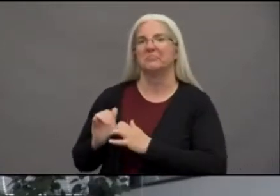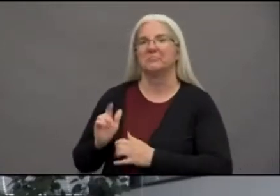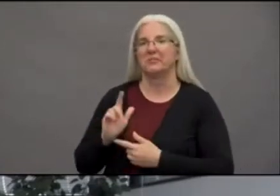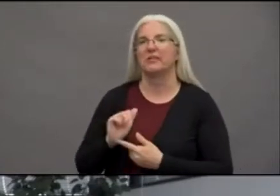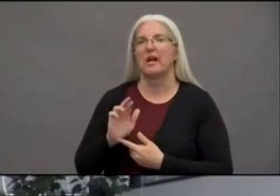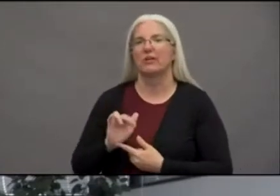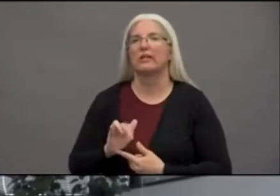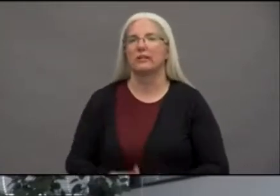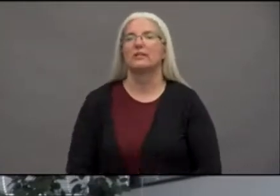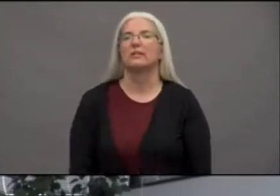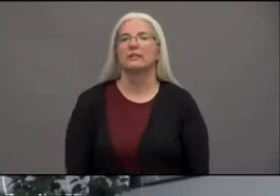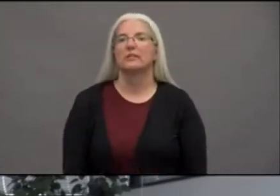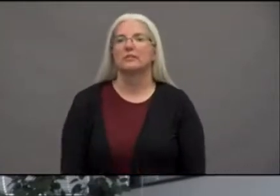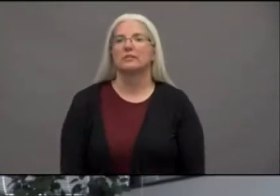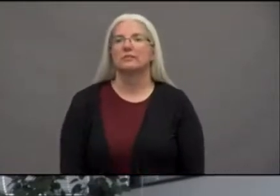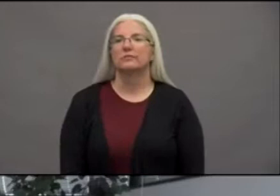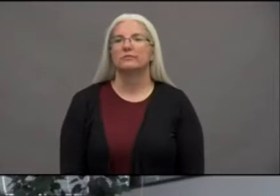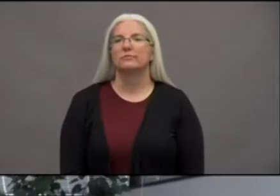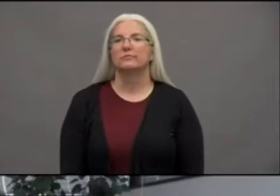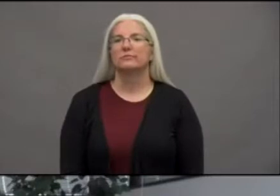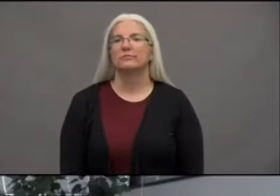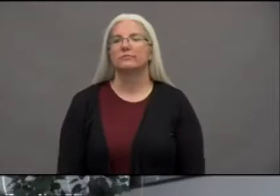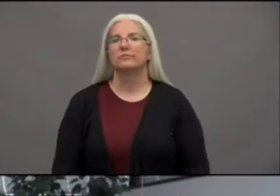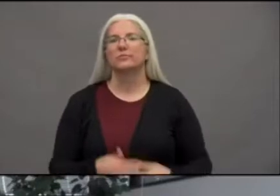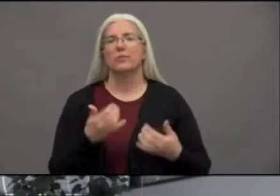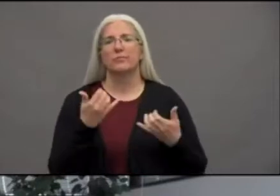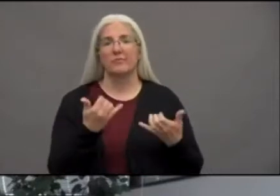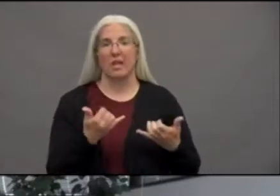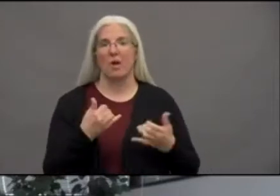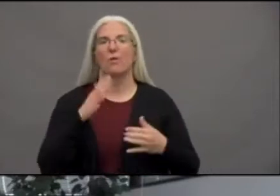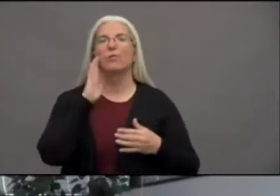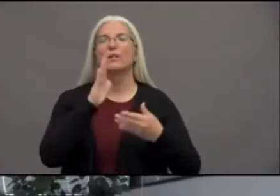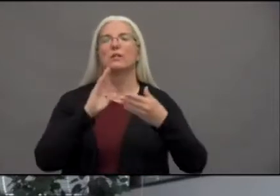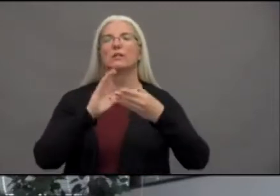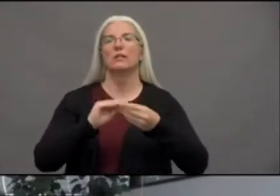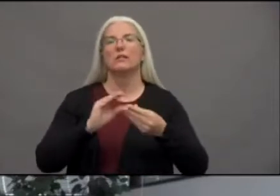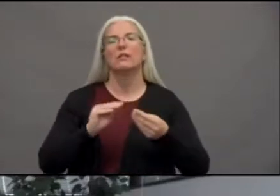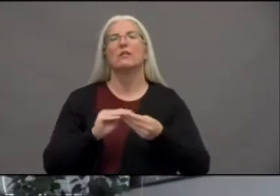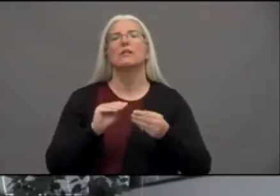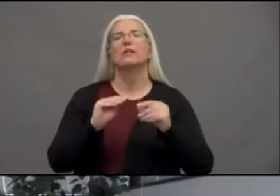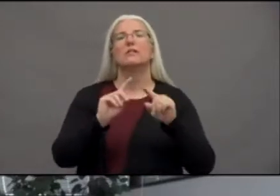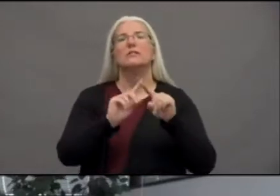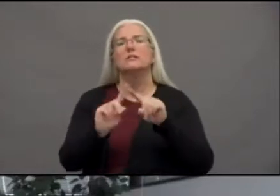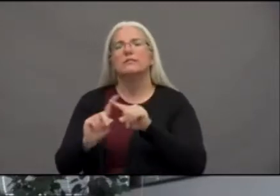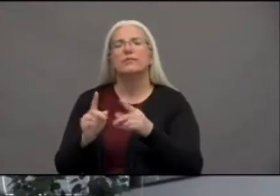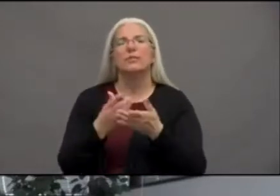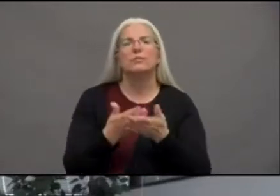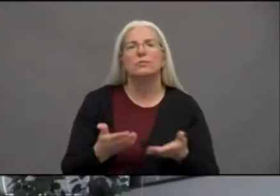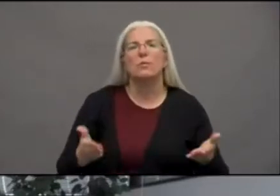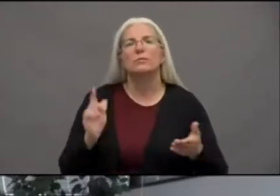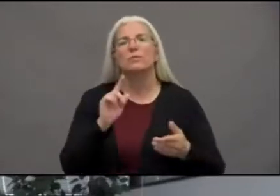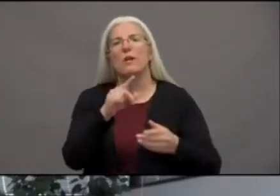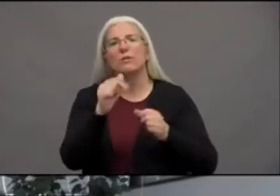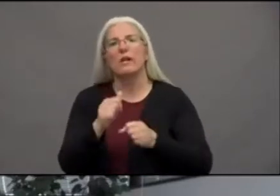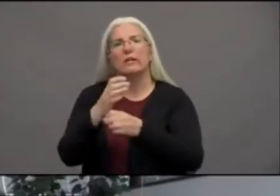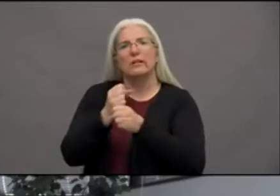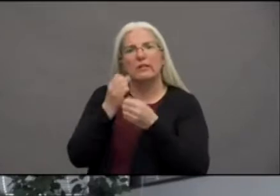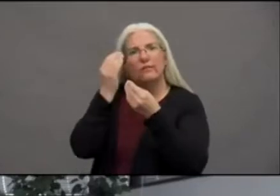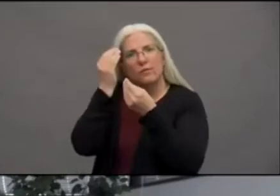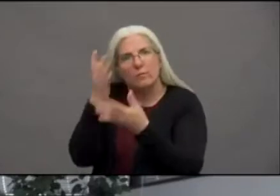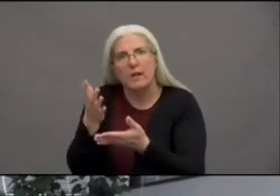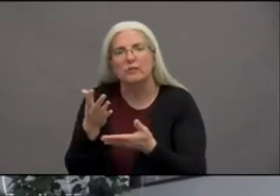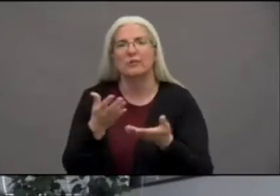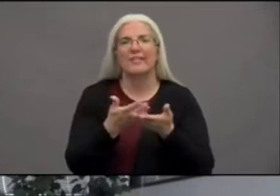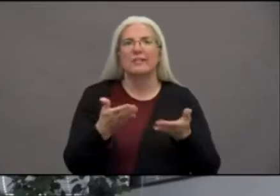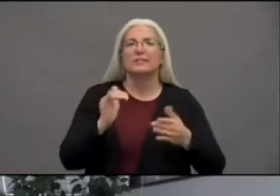Center. And Betty, today we're going to just spend some time talking about information and resources that have been available to the community as